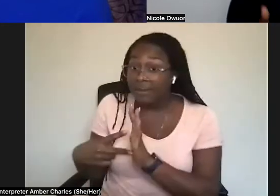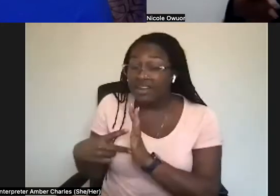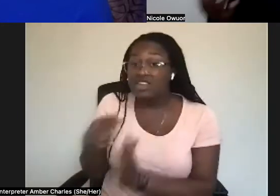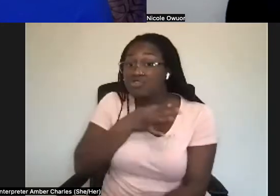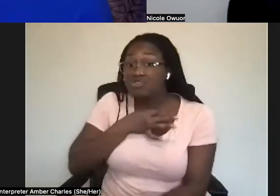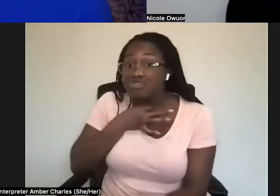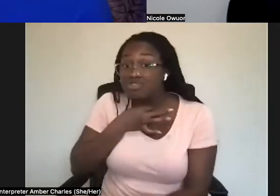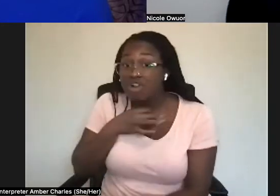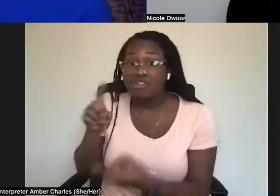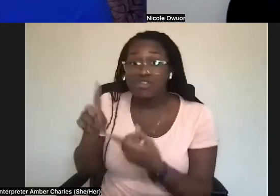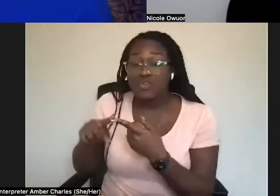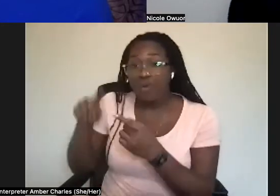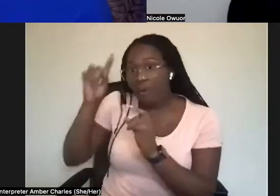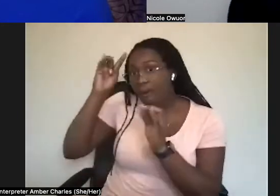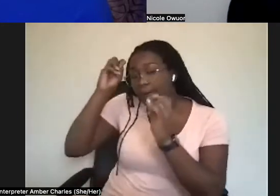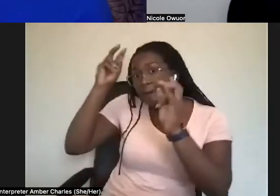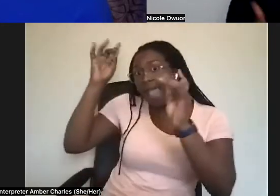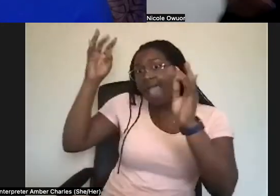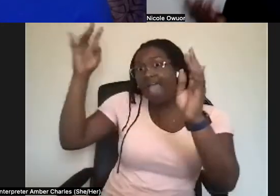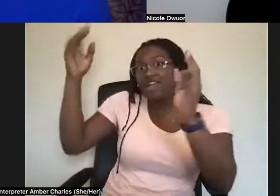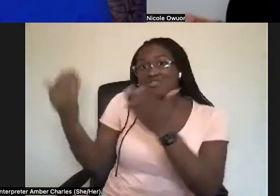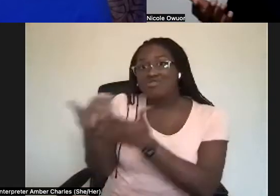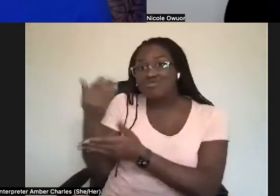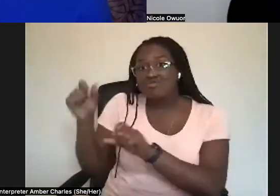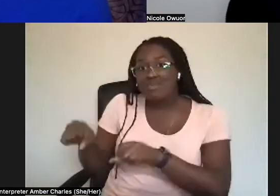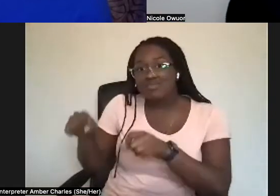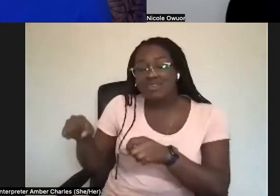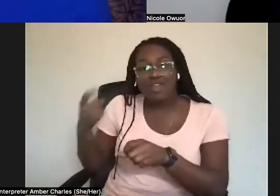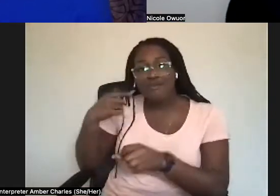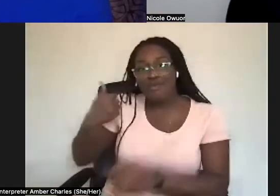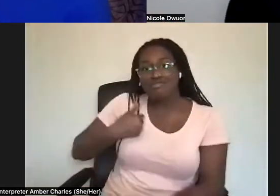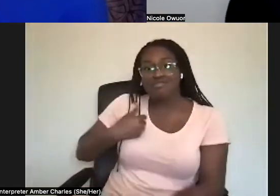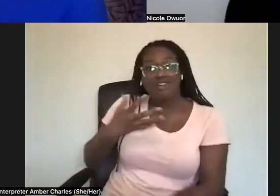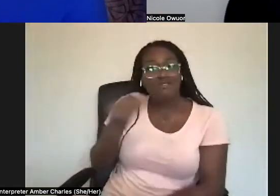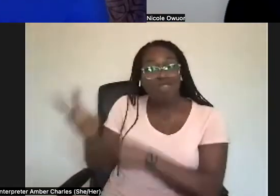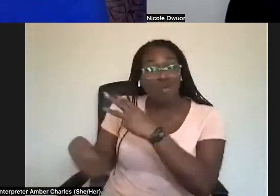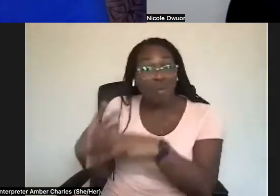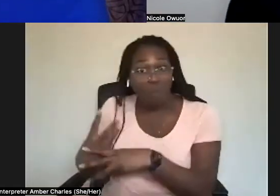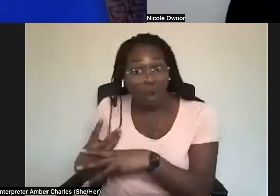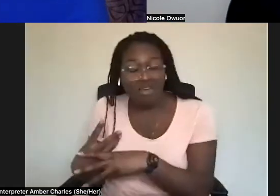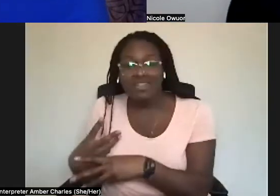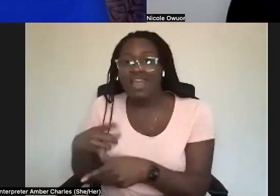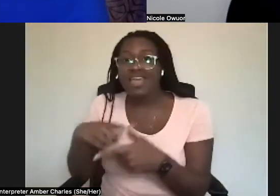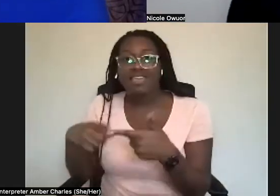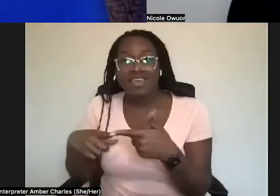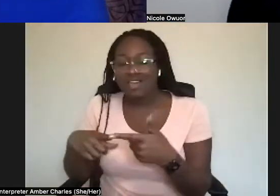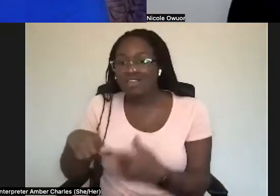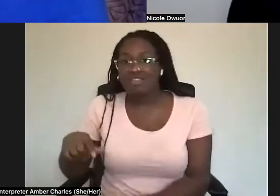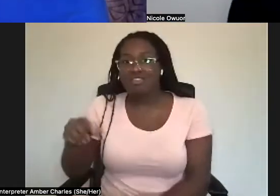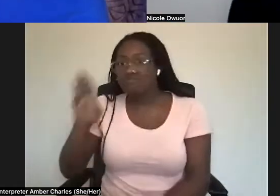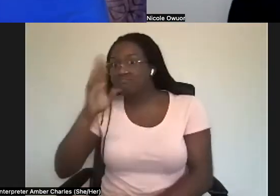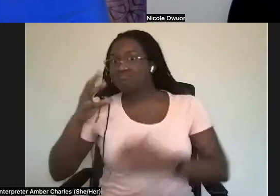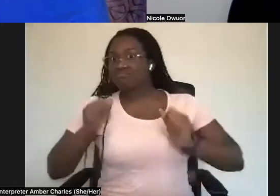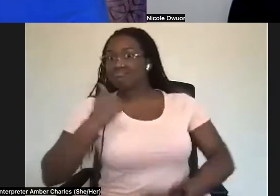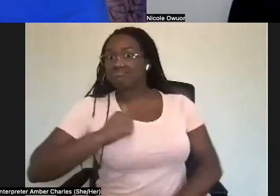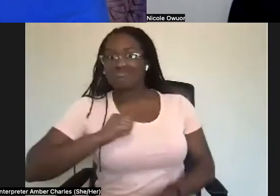to imagine new possibilities for yourself and the world, the audacity to believe that you can